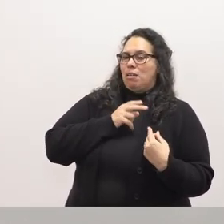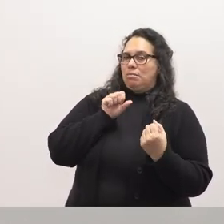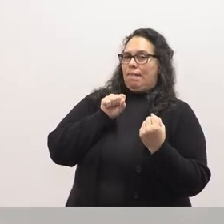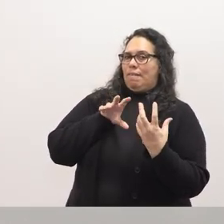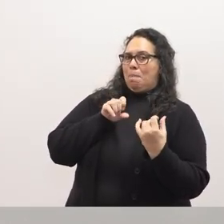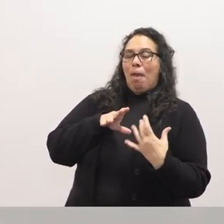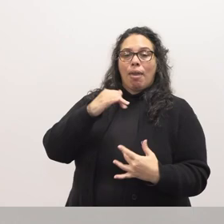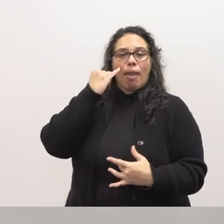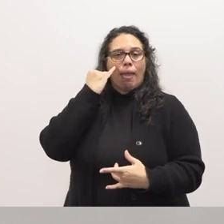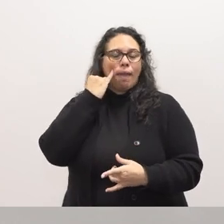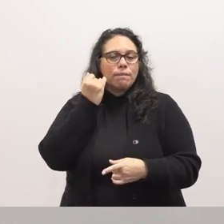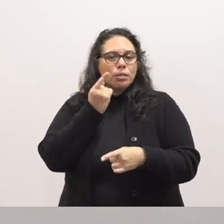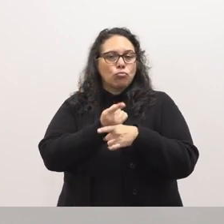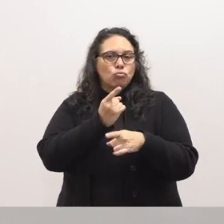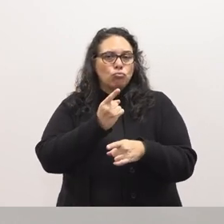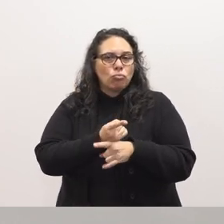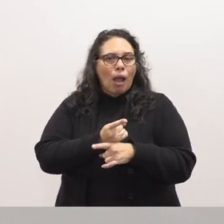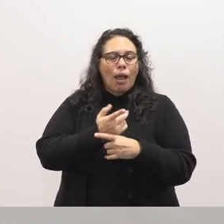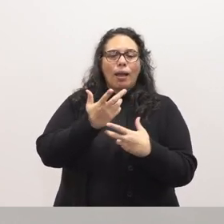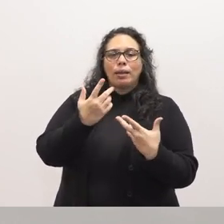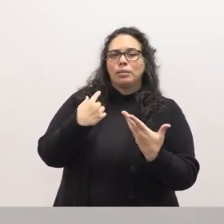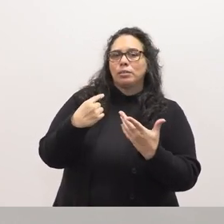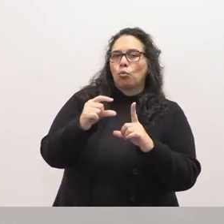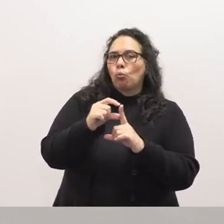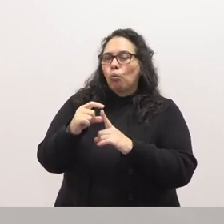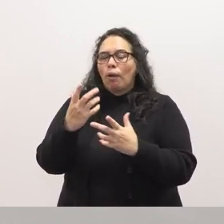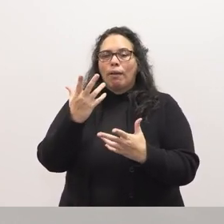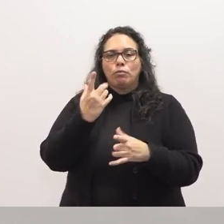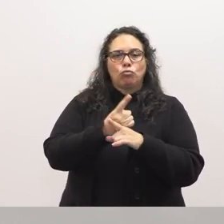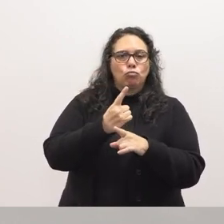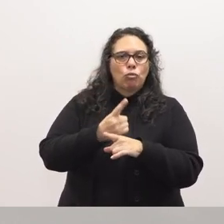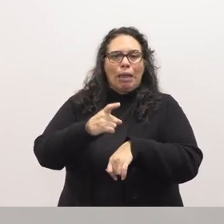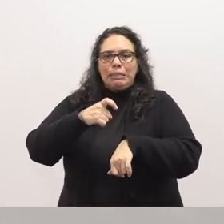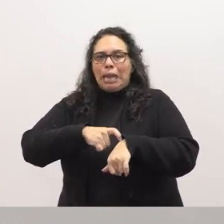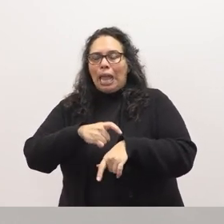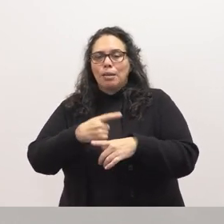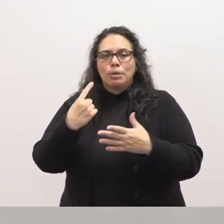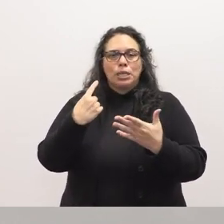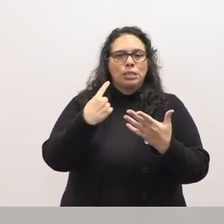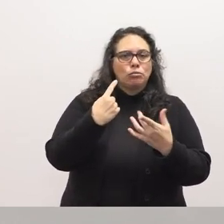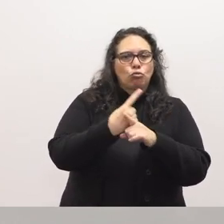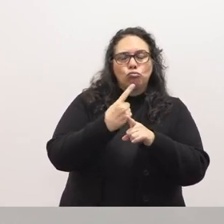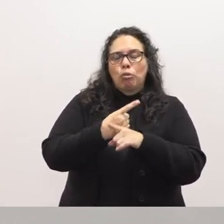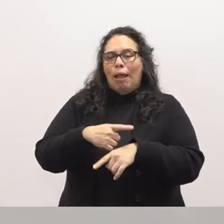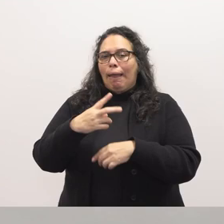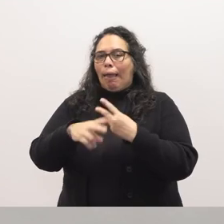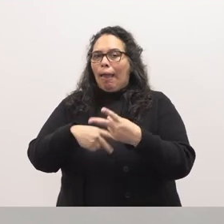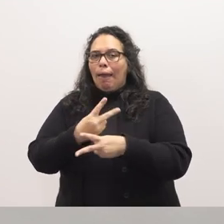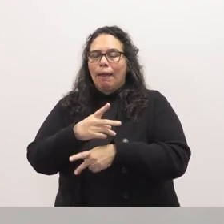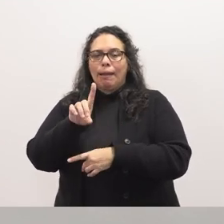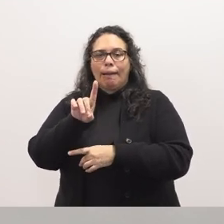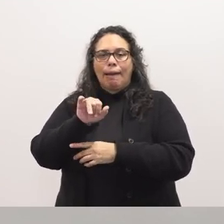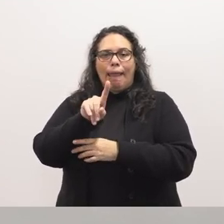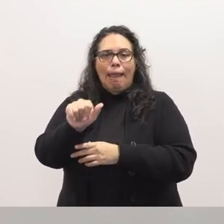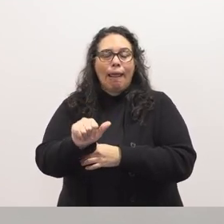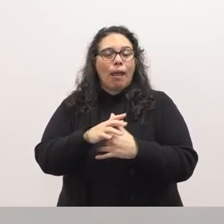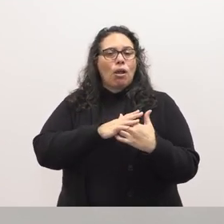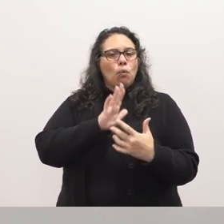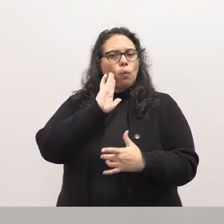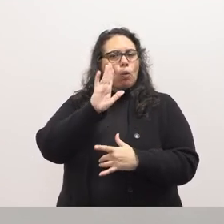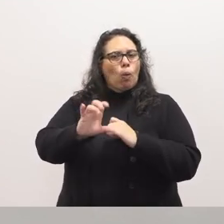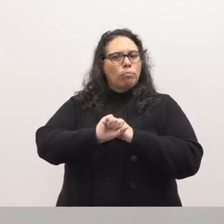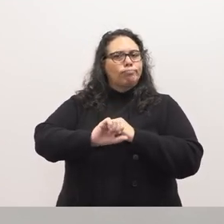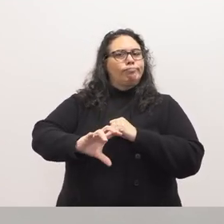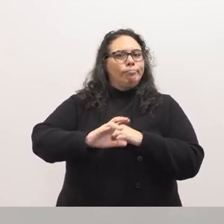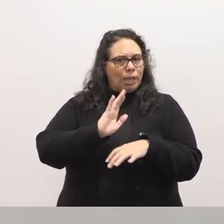this is the right cadence of data, the right timing, the right kinds of data. And from that, then we would be prepared to extend that,